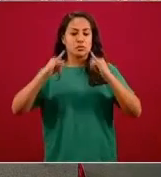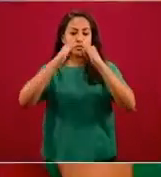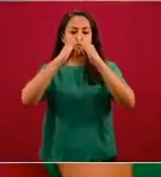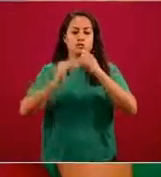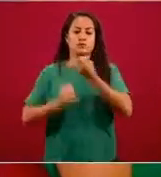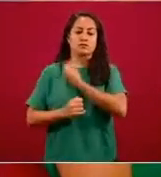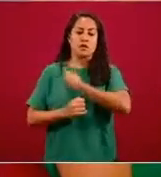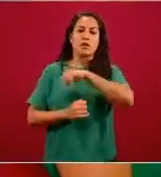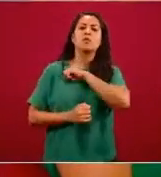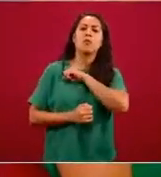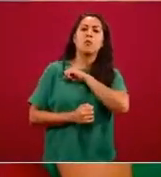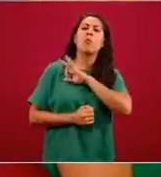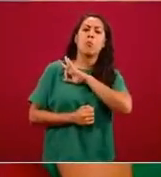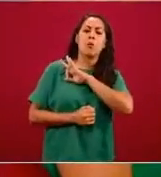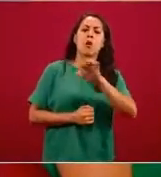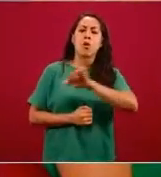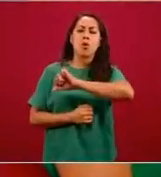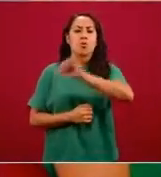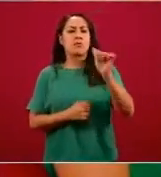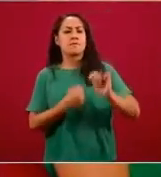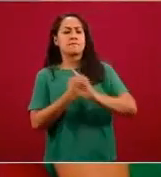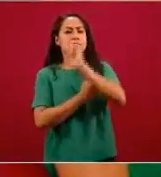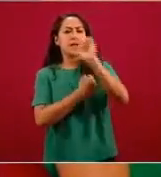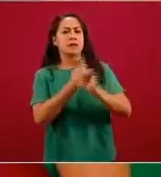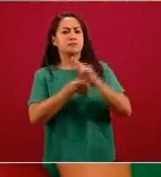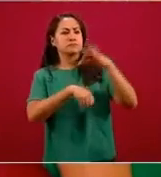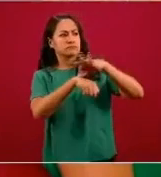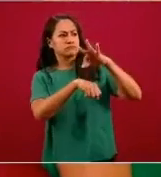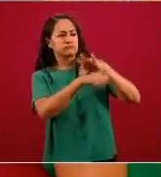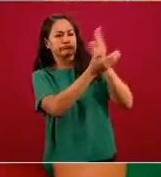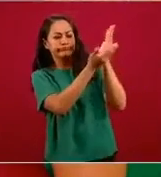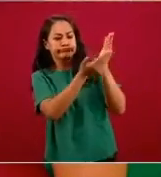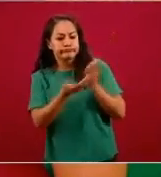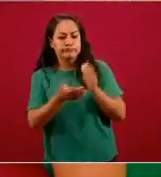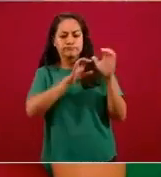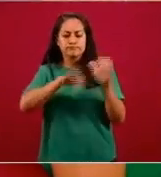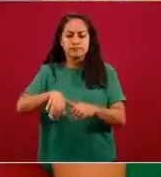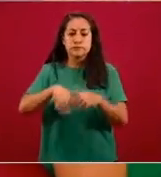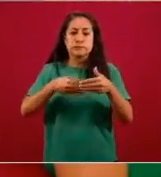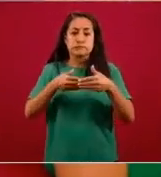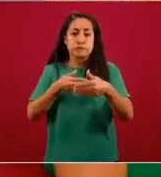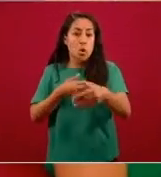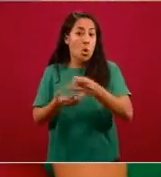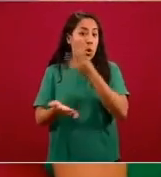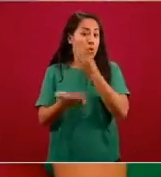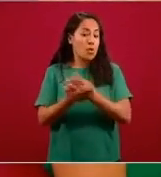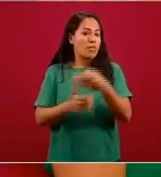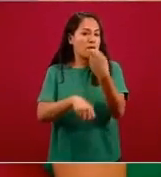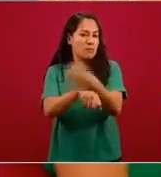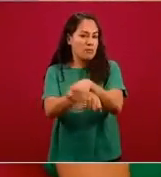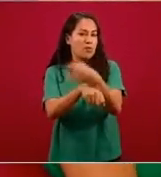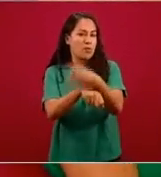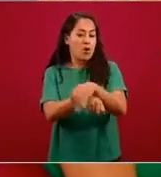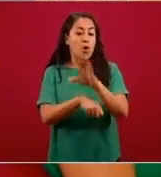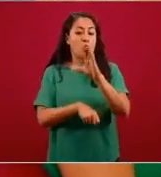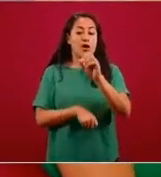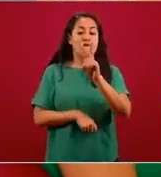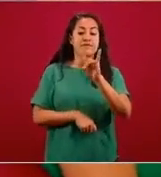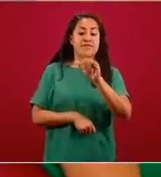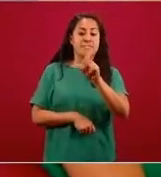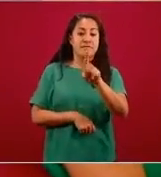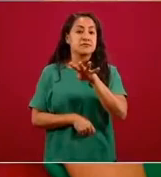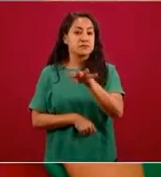health institutions could hire foreign doctors to be working during this